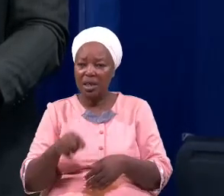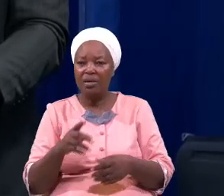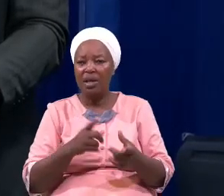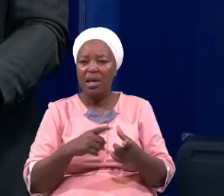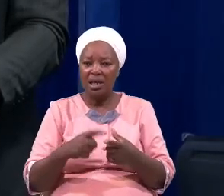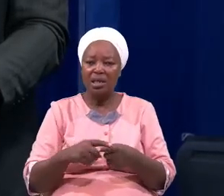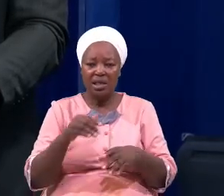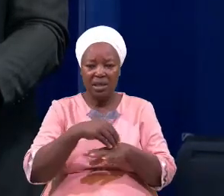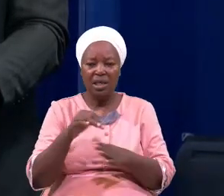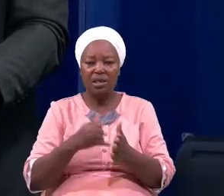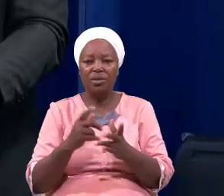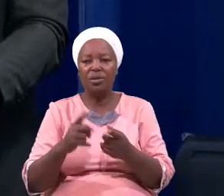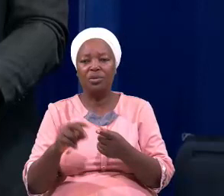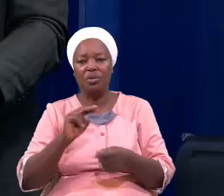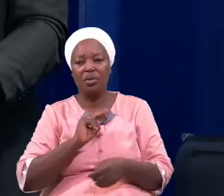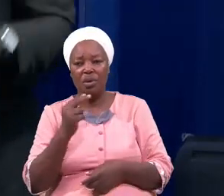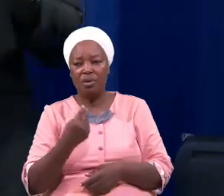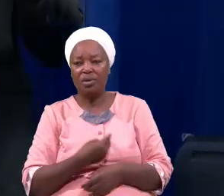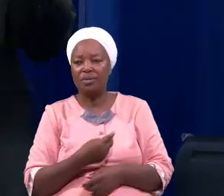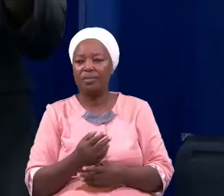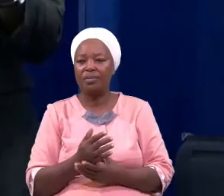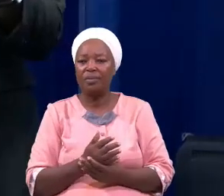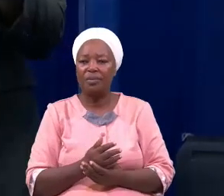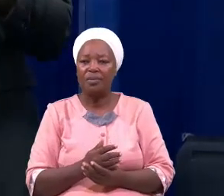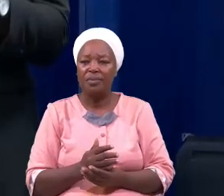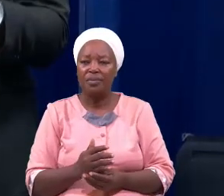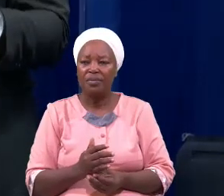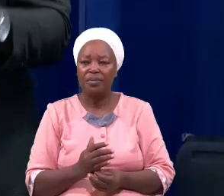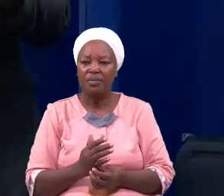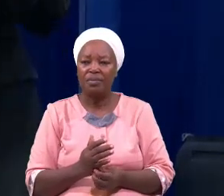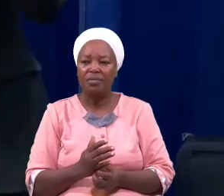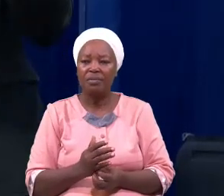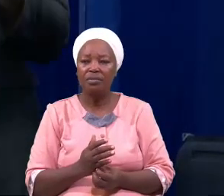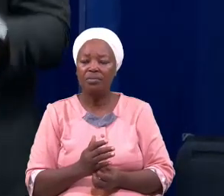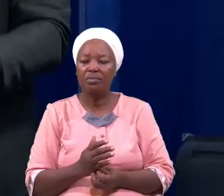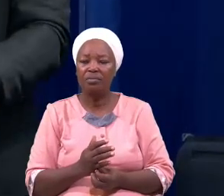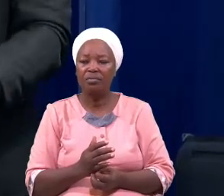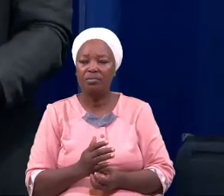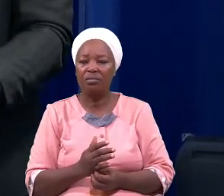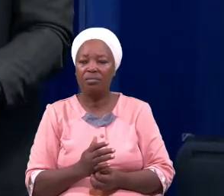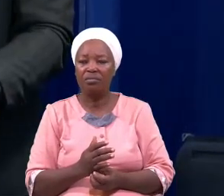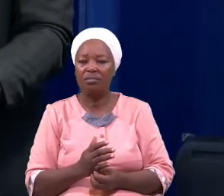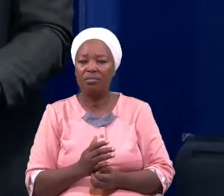your testimony, and send back to us. Vous pouvez enregistrer votre témoignage et nous renvoyer cela.